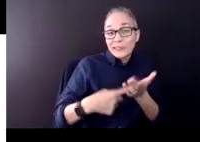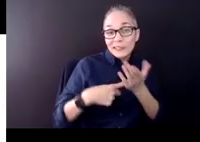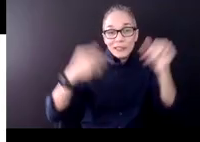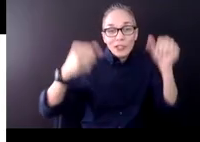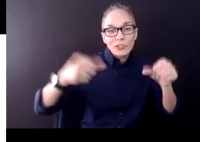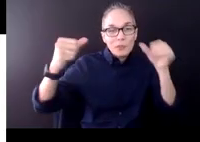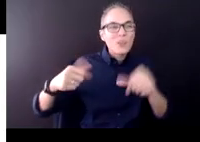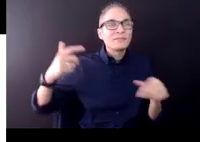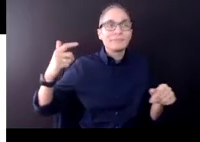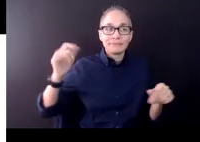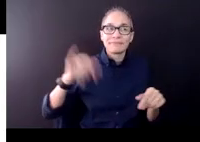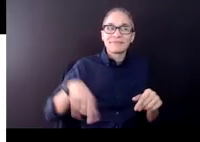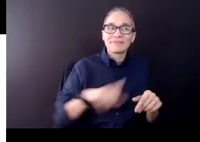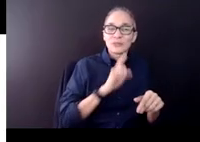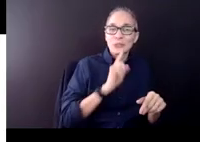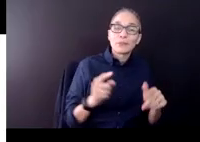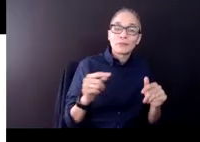you're gonna, and I think this is true just